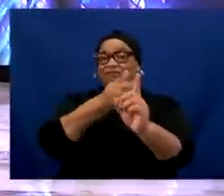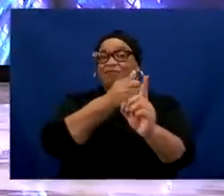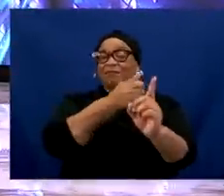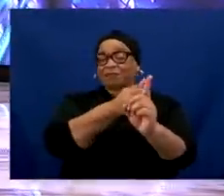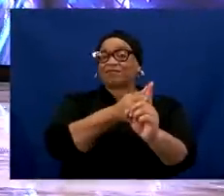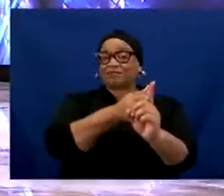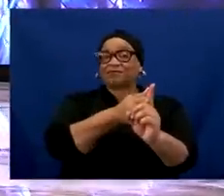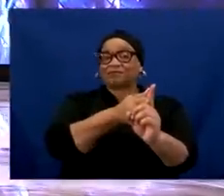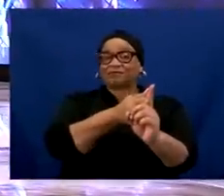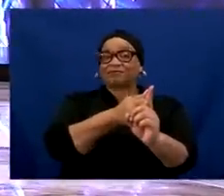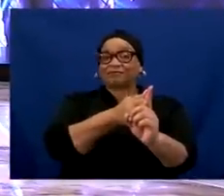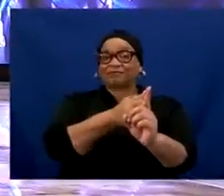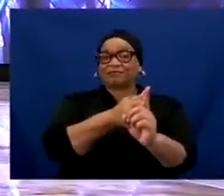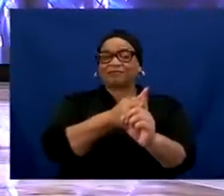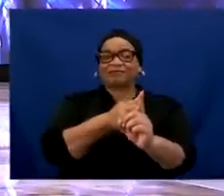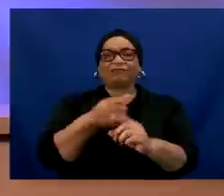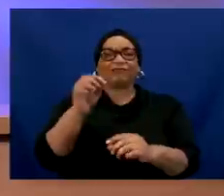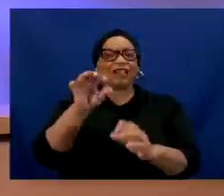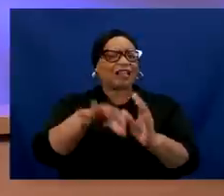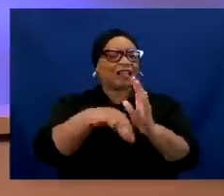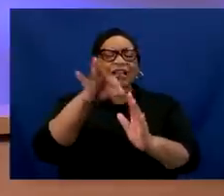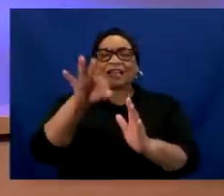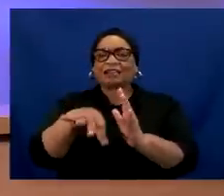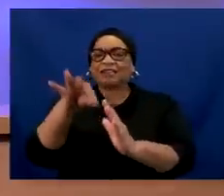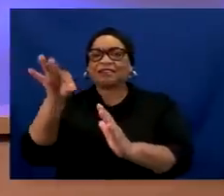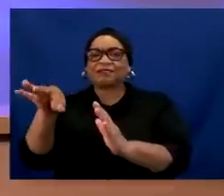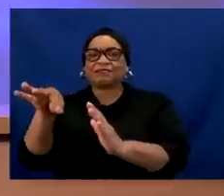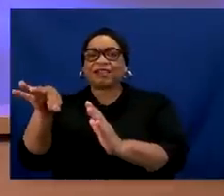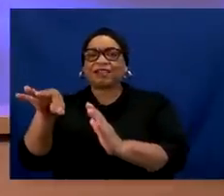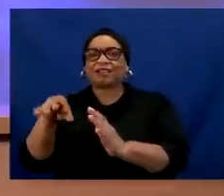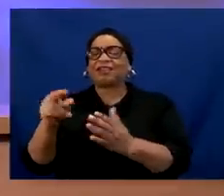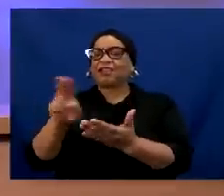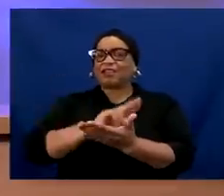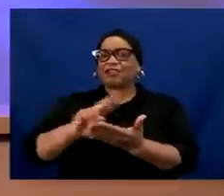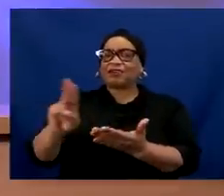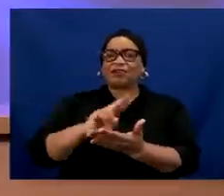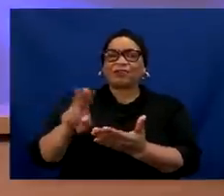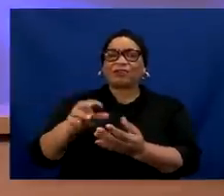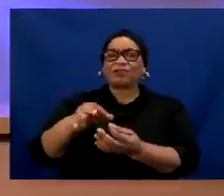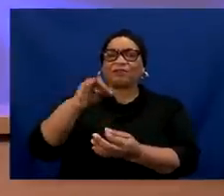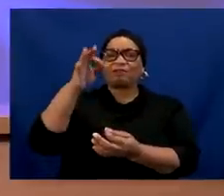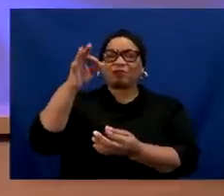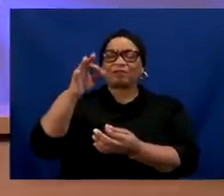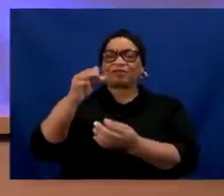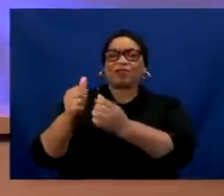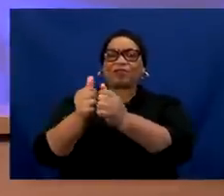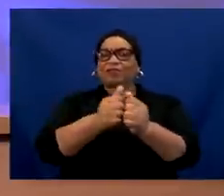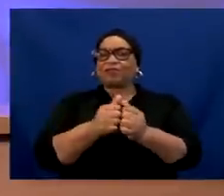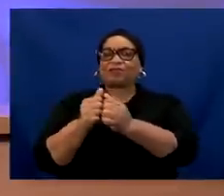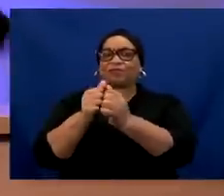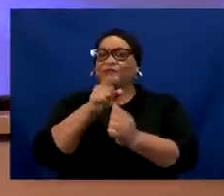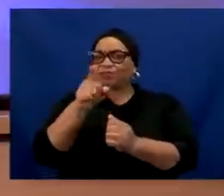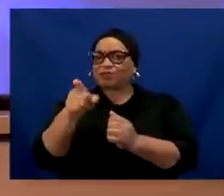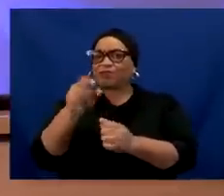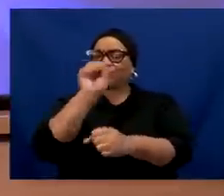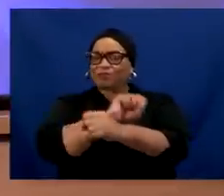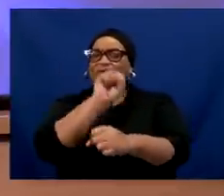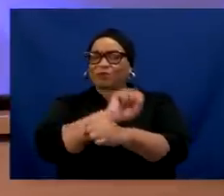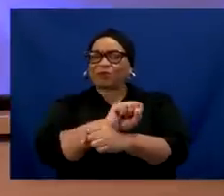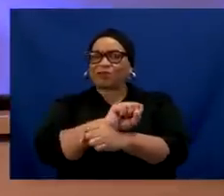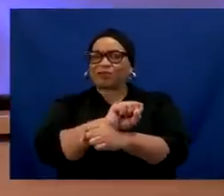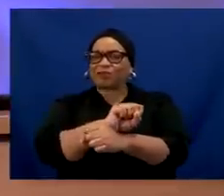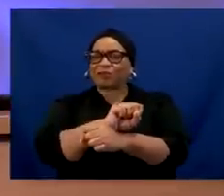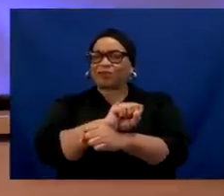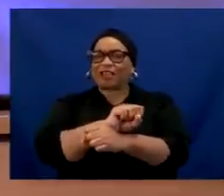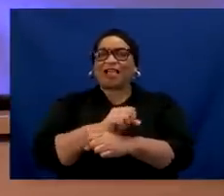I need to find an ordinary person who takes the Holy Ghost with you to work and he allows you to do your work with excellence. I need to find an